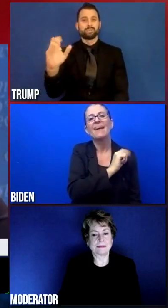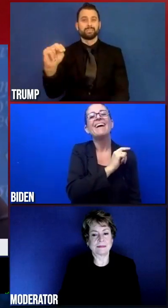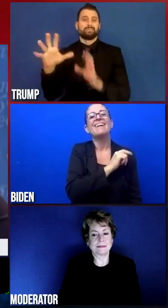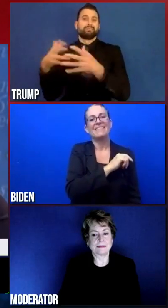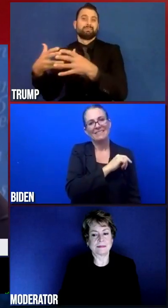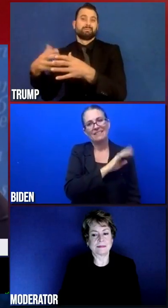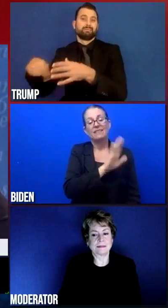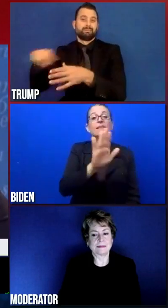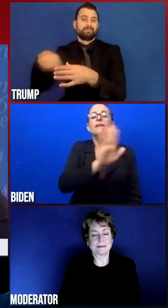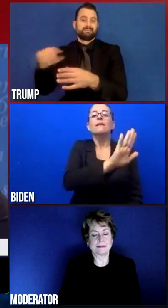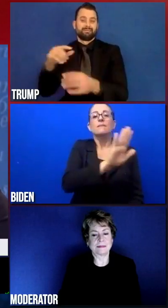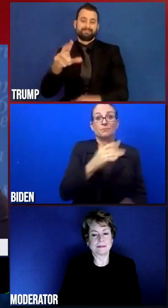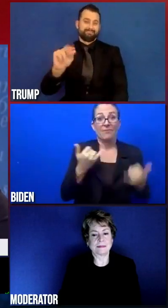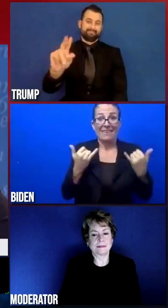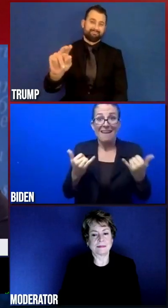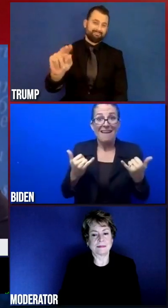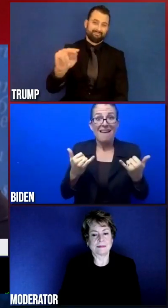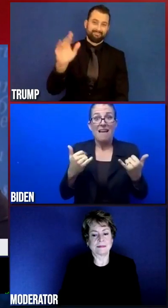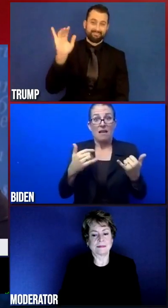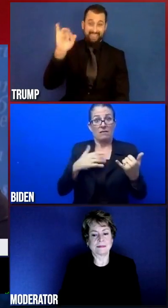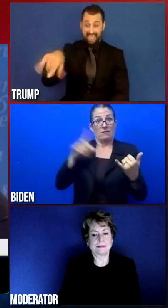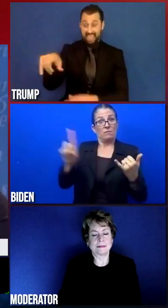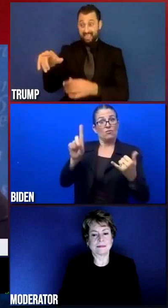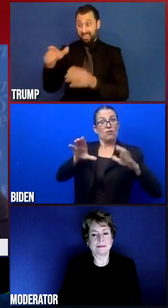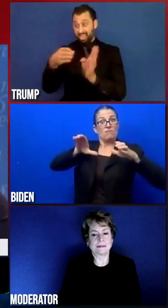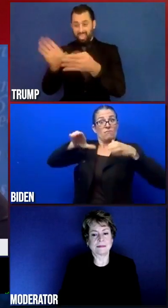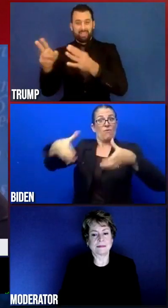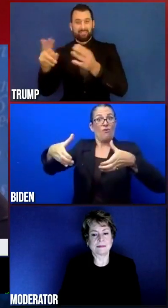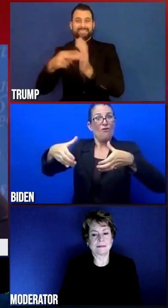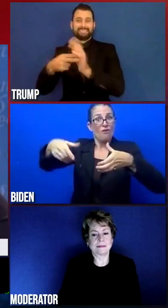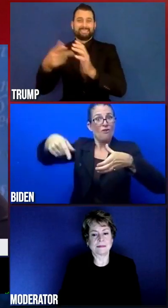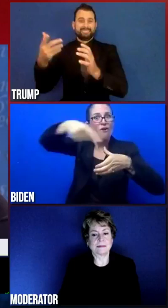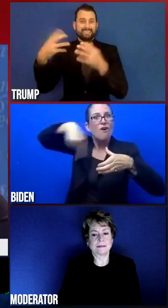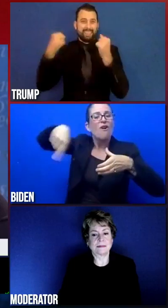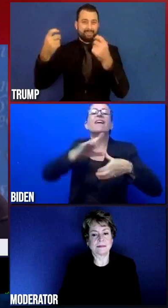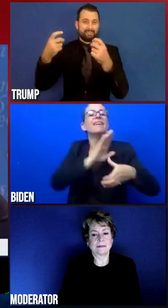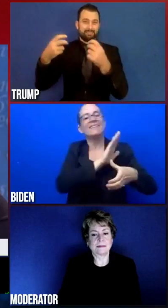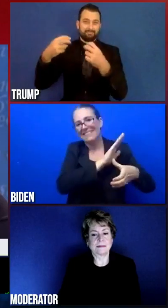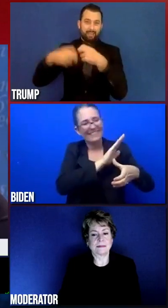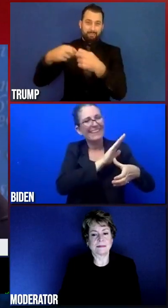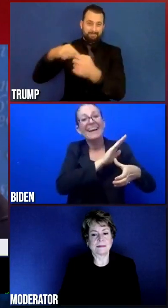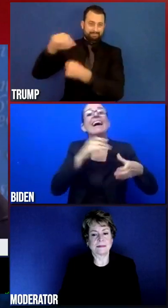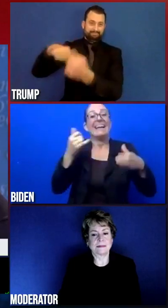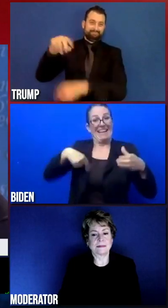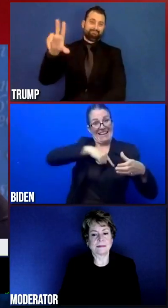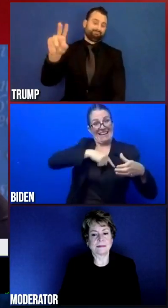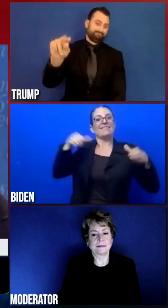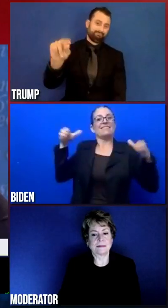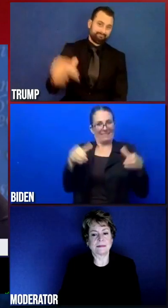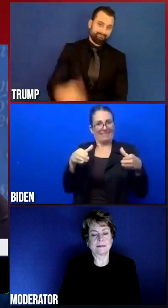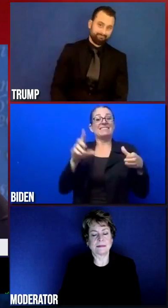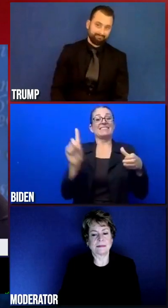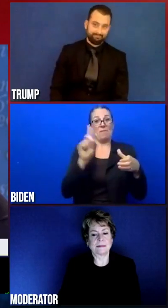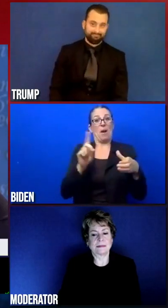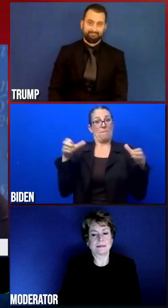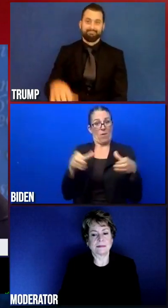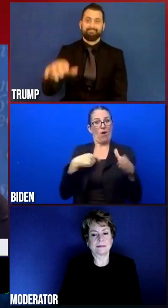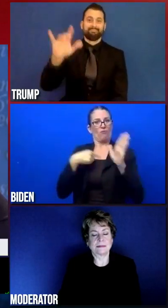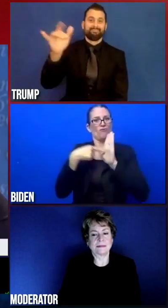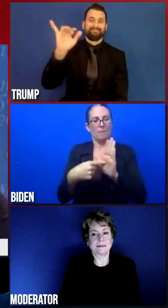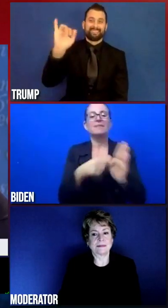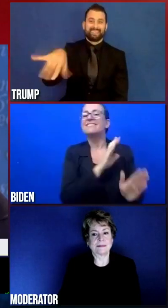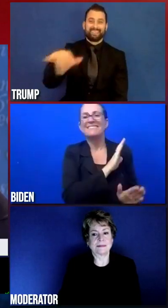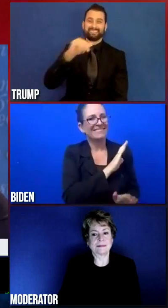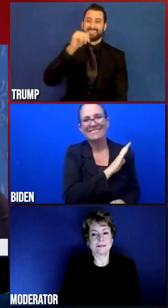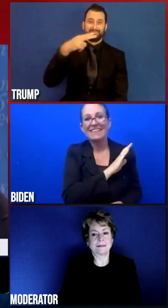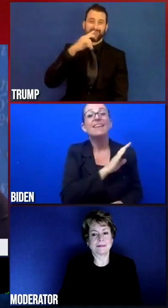Party. you, Joe. You know that. I am the Democratic Party right now. The platform of the Not according Democratic to Party Harris. is what I, in fact, approved